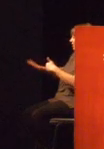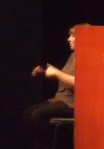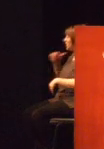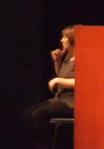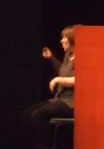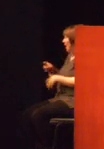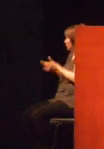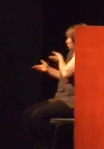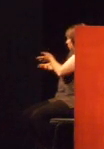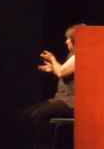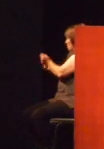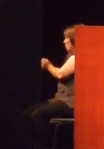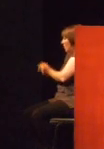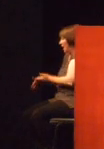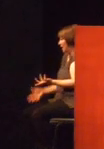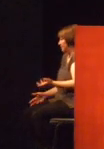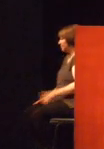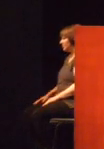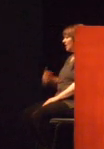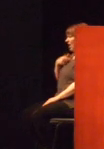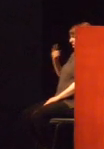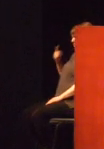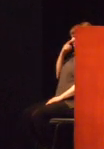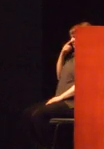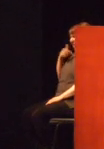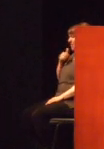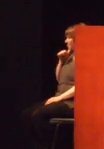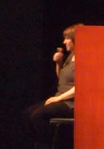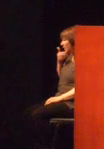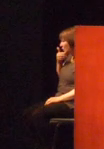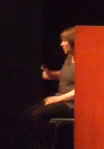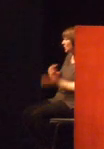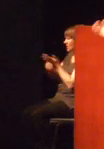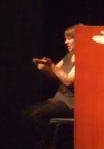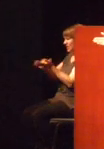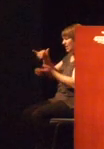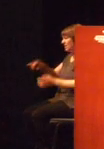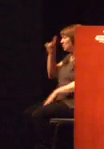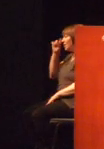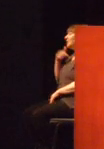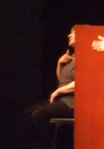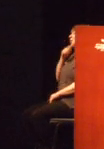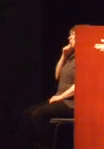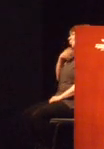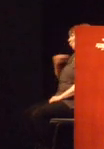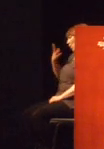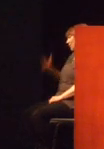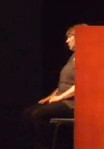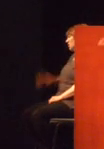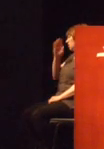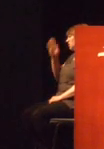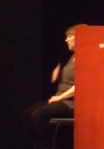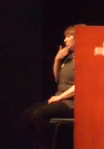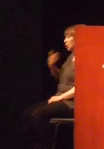racism. And I always thought I wasn't good at talking about racism because I was white. Like, I'll never be good at it